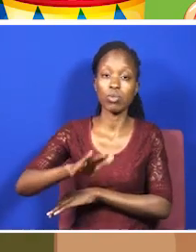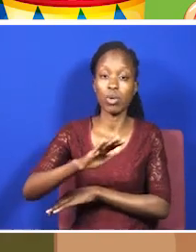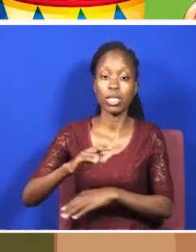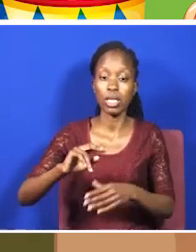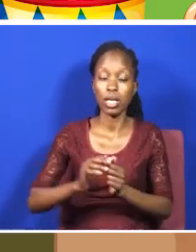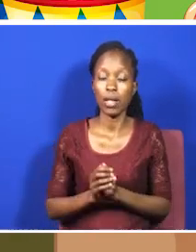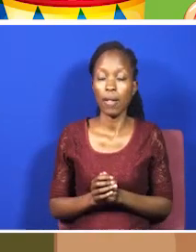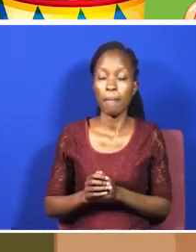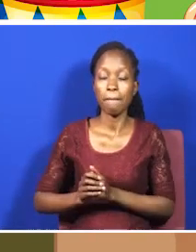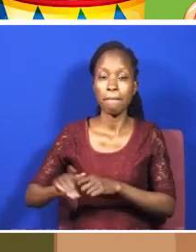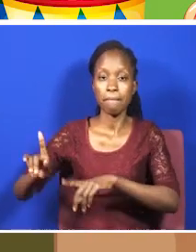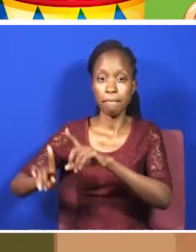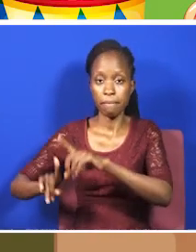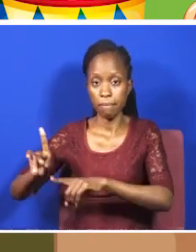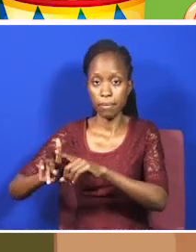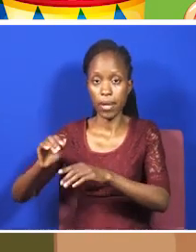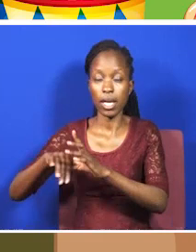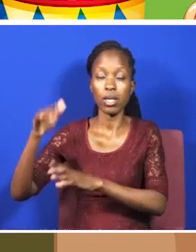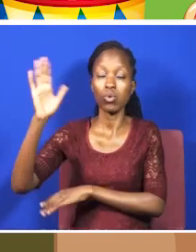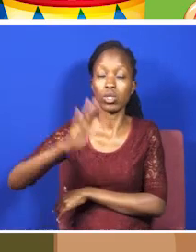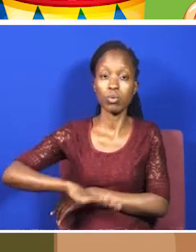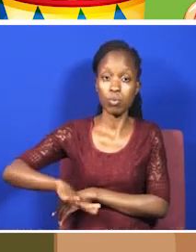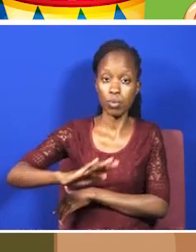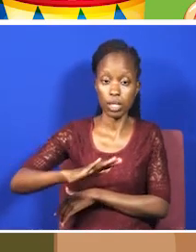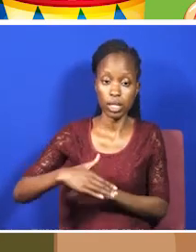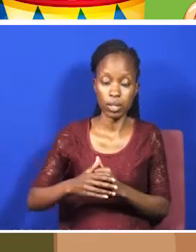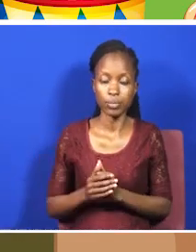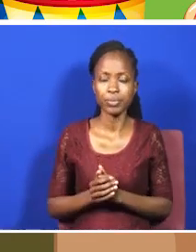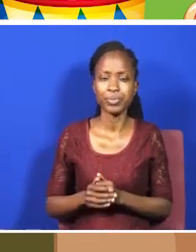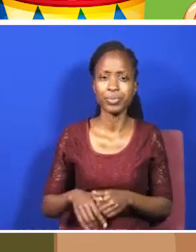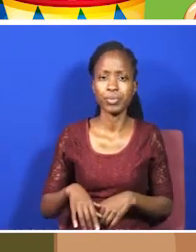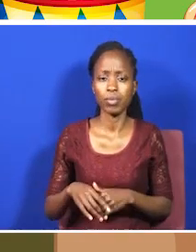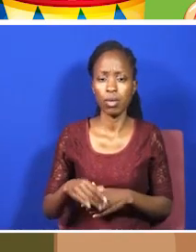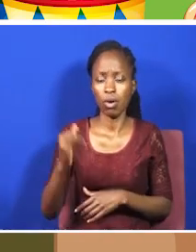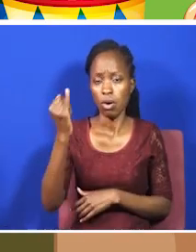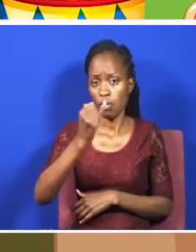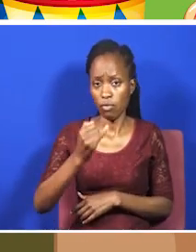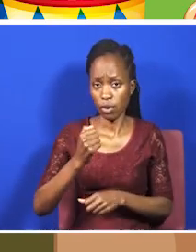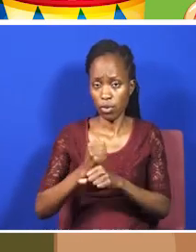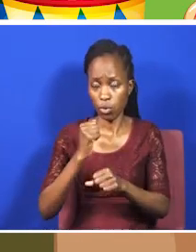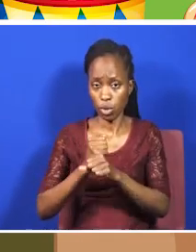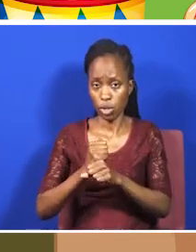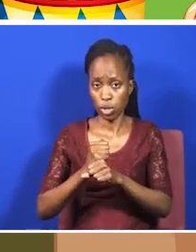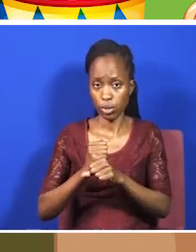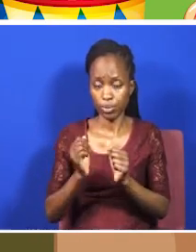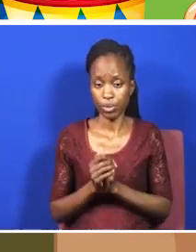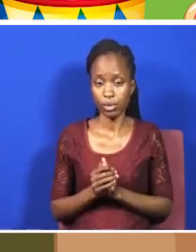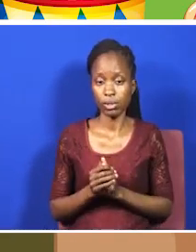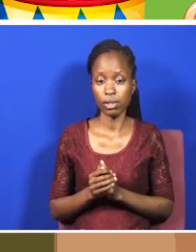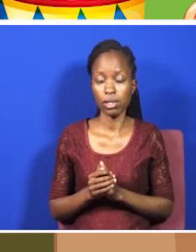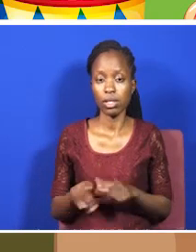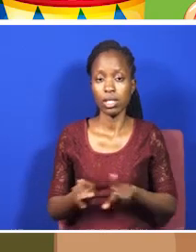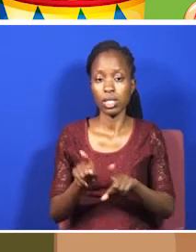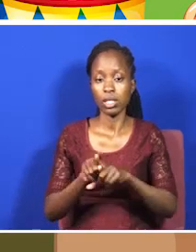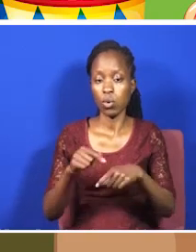today, sailing in his presence, making a journey in God's presence. And so